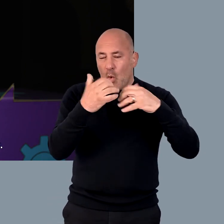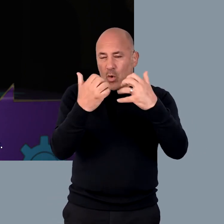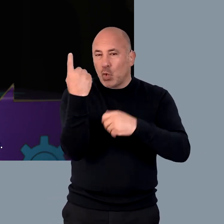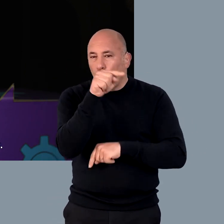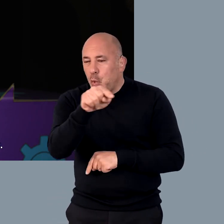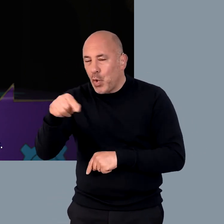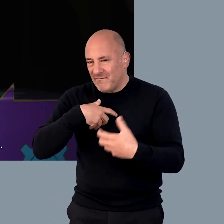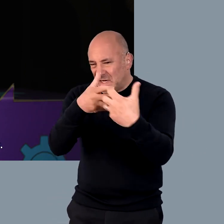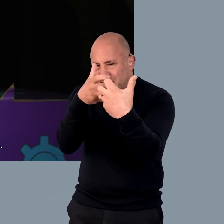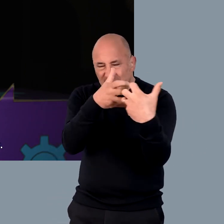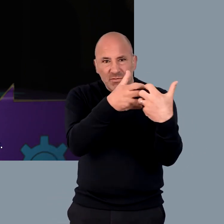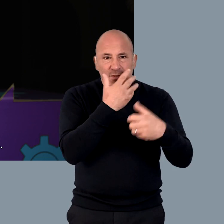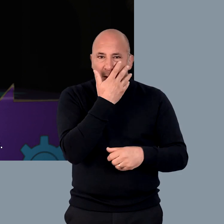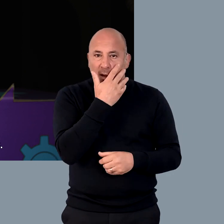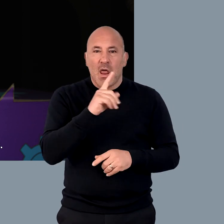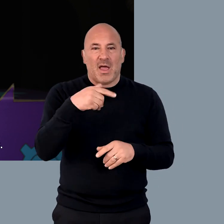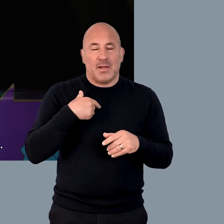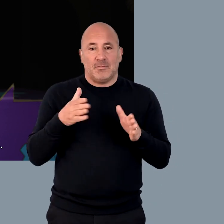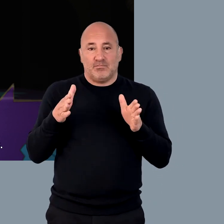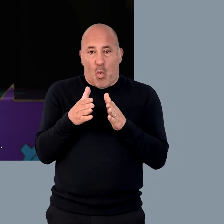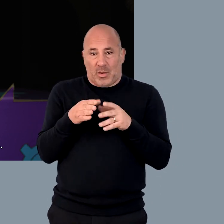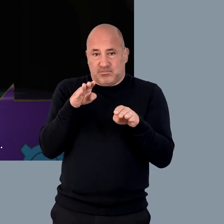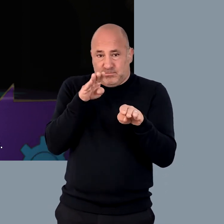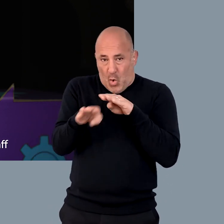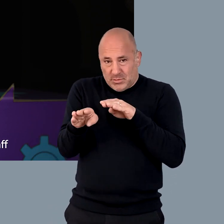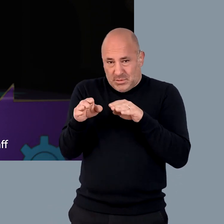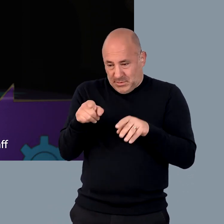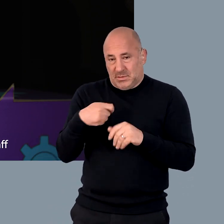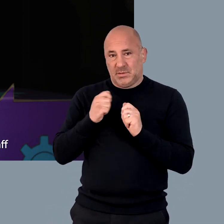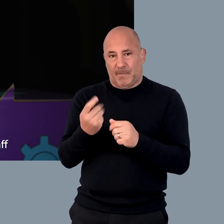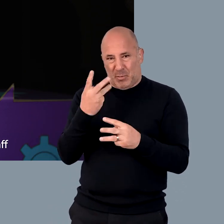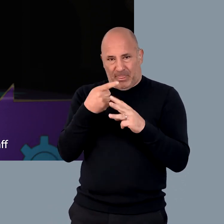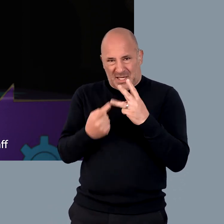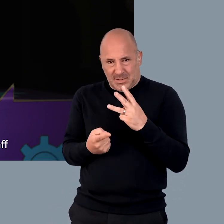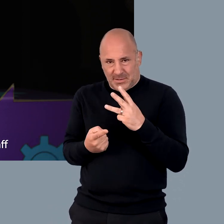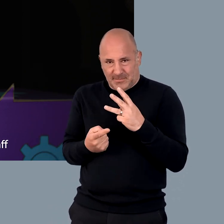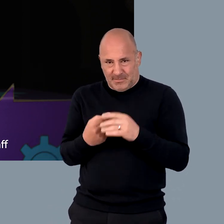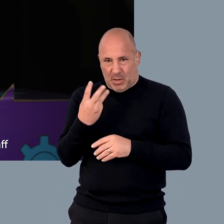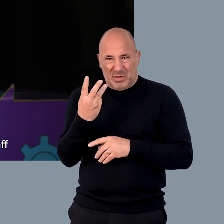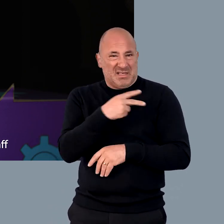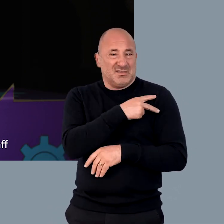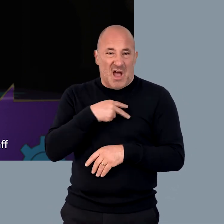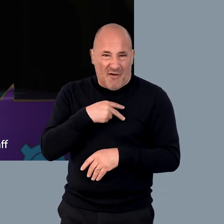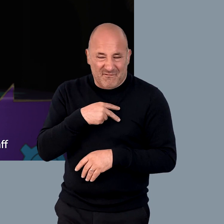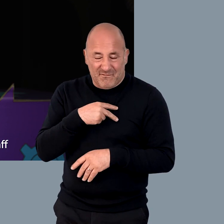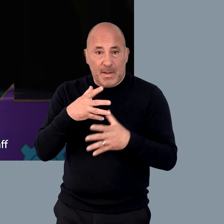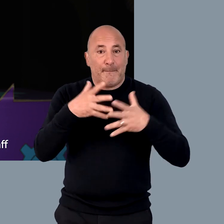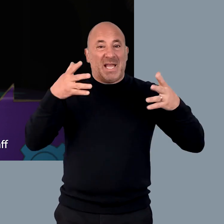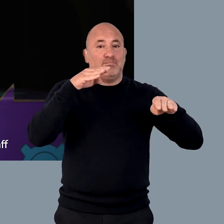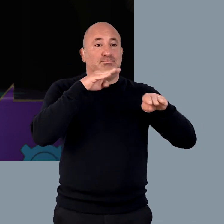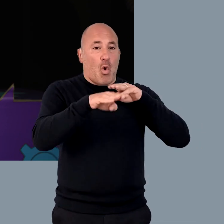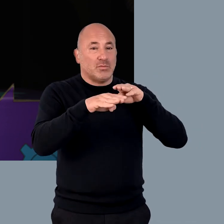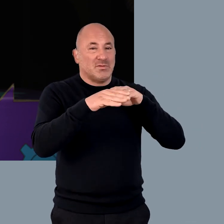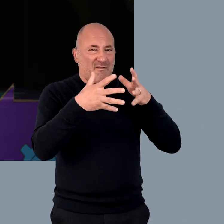their responsibility to respond to the need of particular types of audiences. So I will deal with, my smaller sports with 3 members